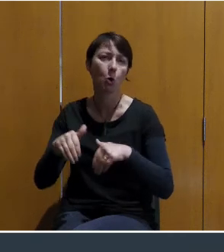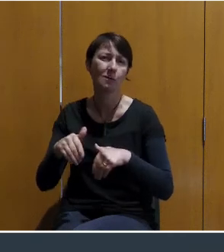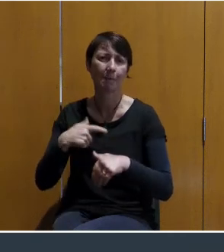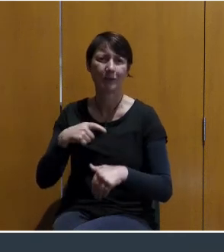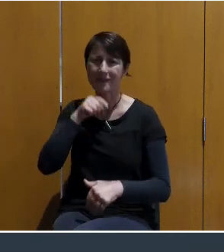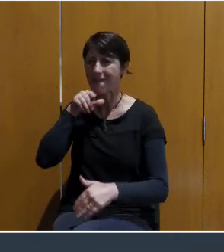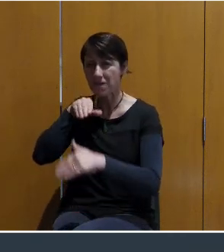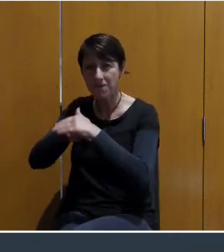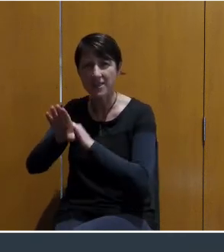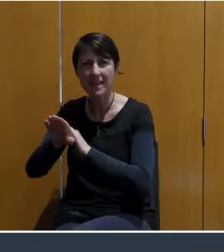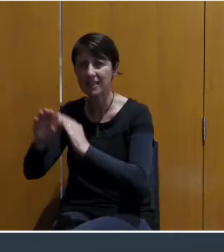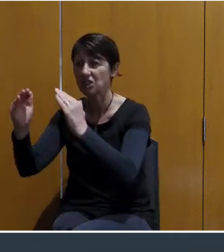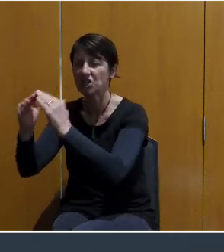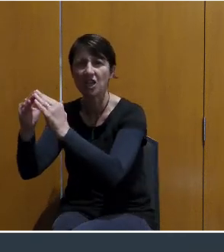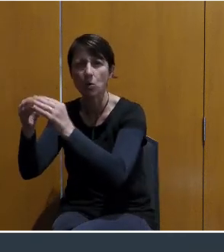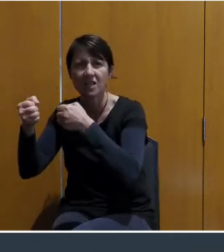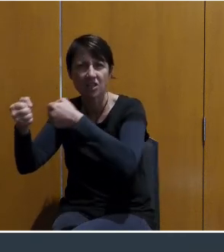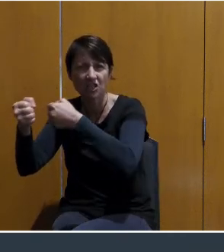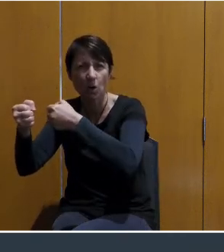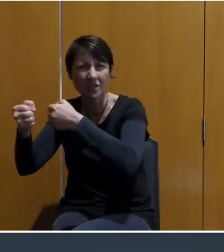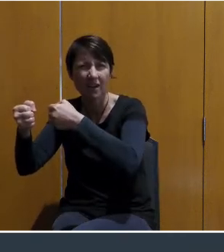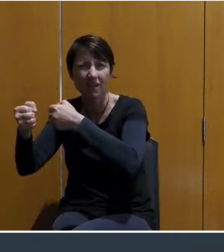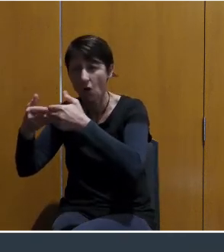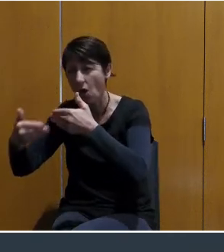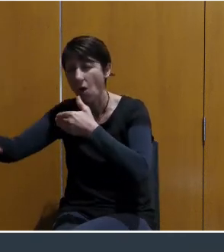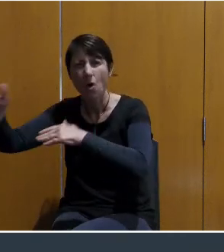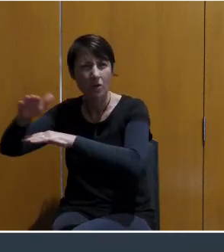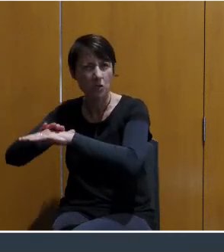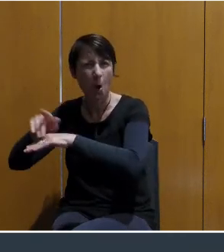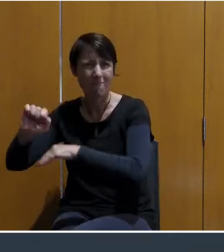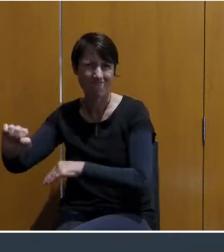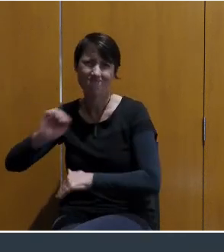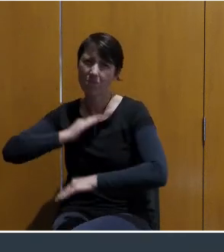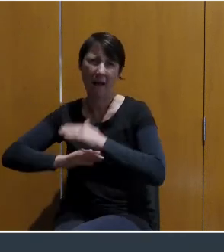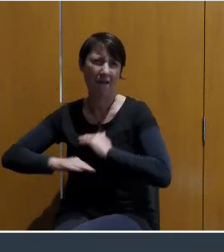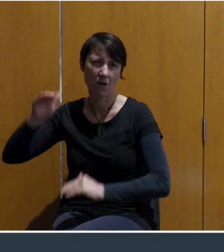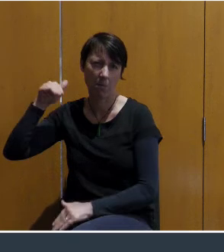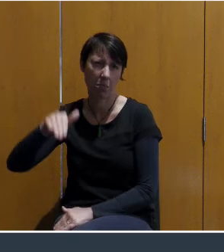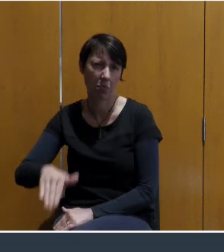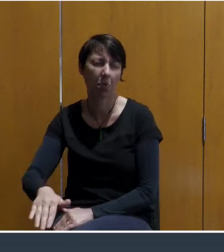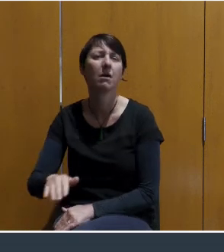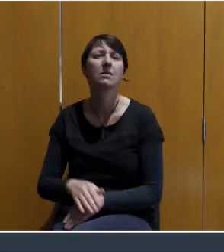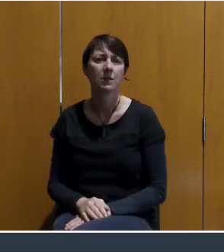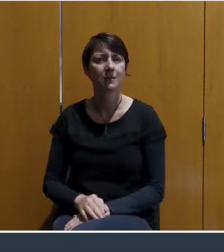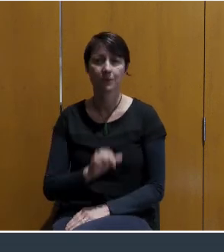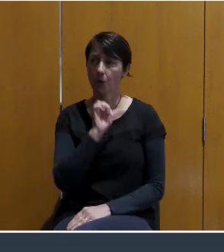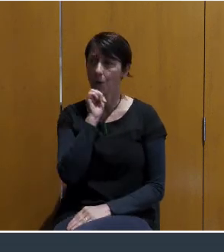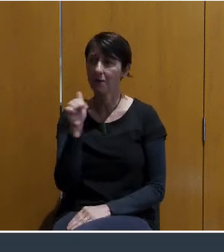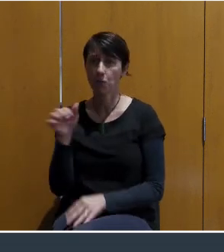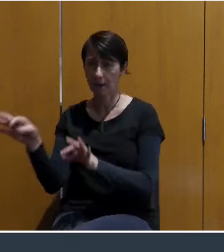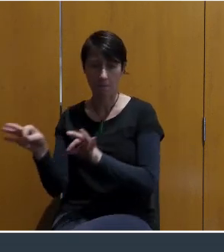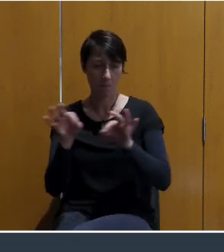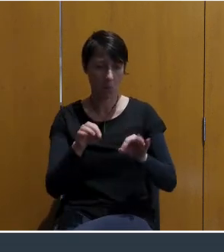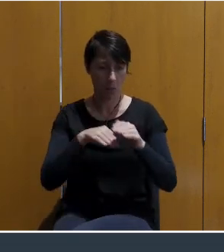deteriorate and also their physical health can deteriorate. So keeping animals in homes until they find their new home is much better for